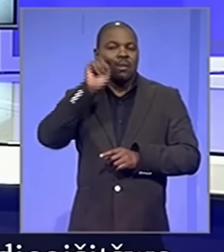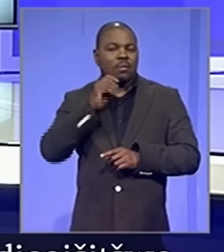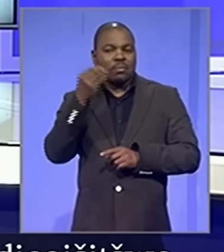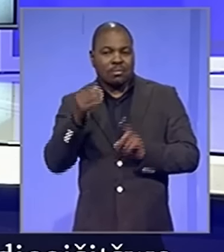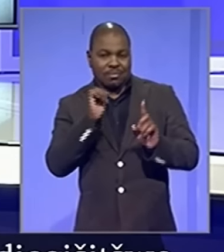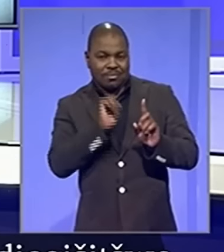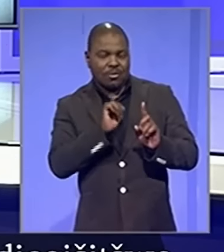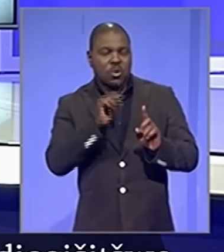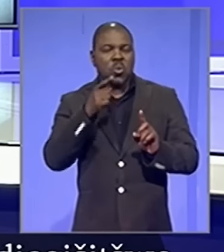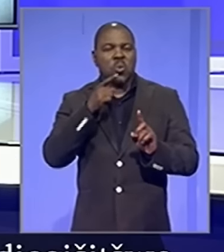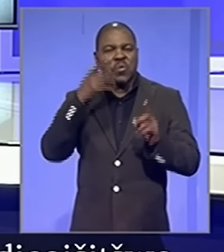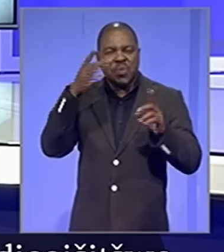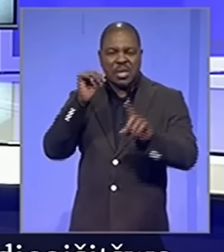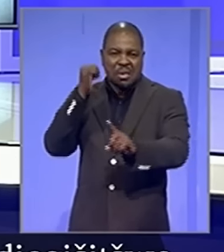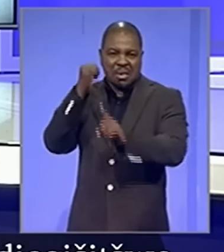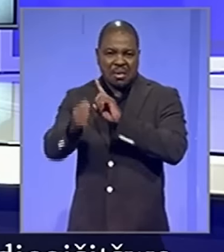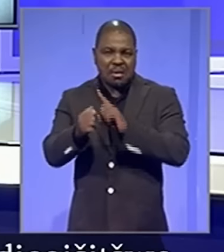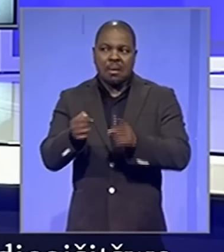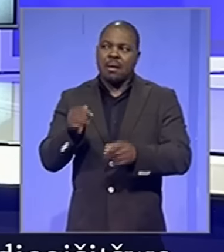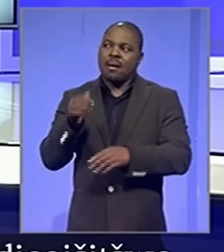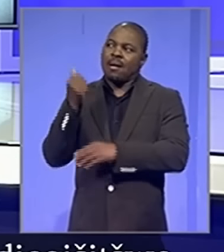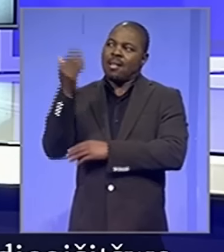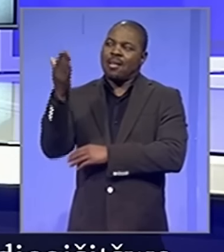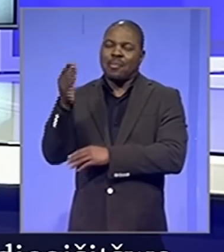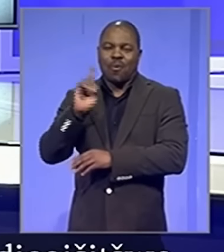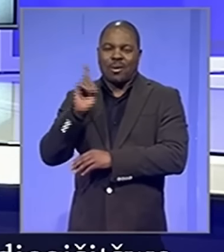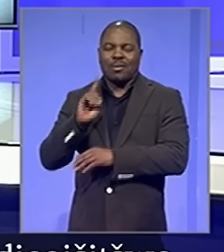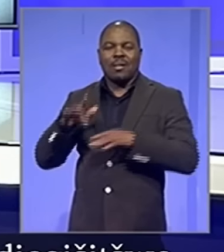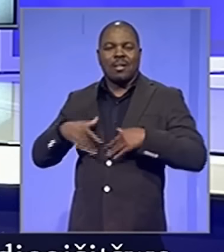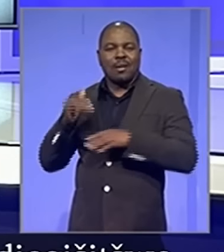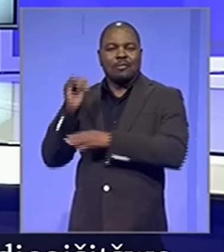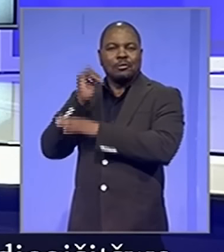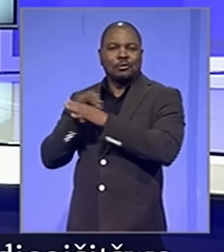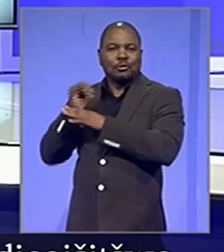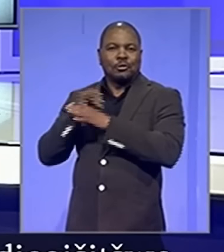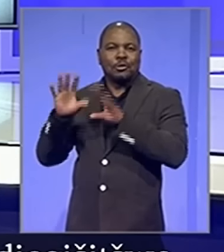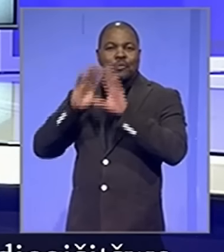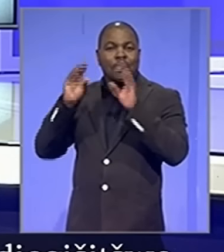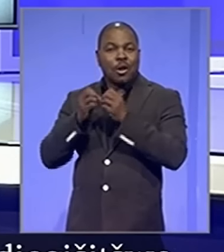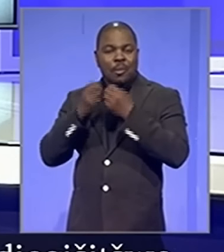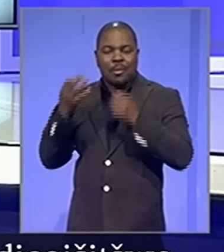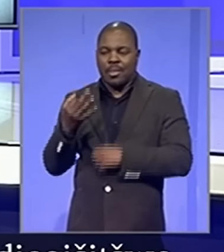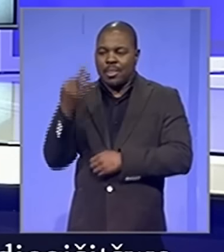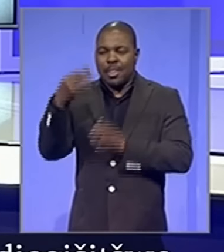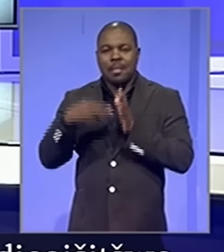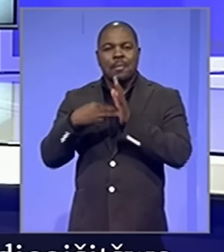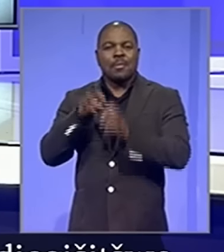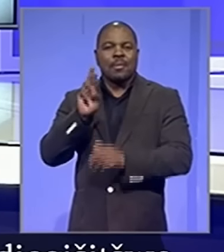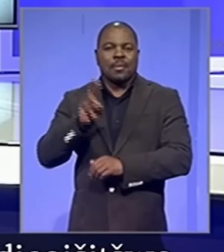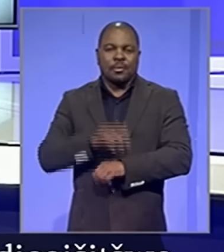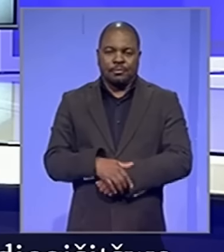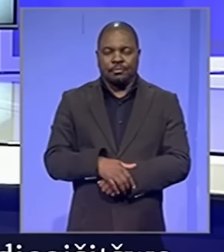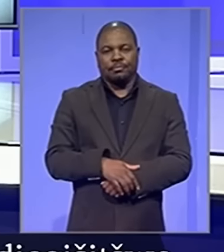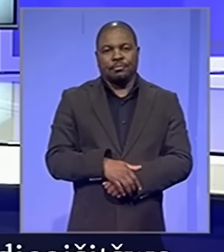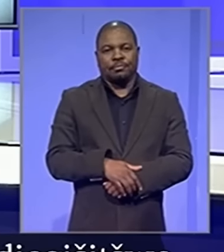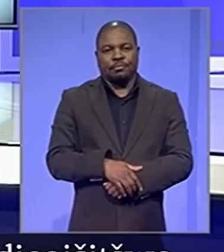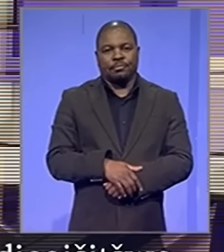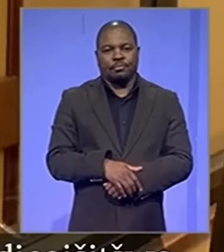gagwe le go hwetša tšhelete ya insurance ya bophelo ya boleng bja diranta tše dimilione tše tharo.